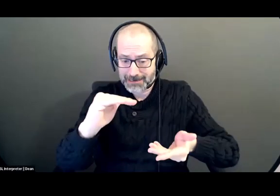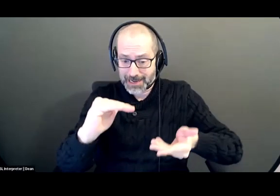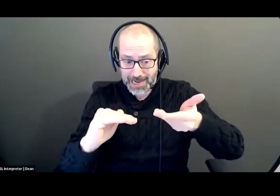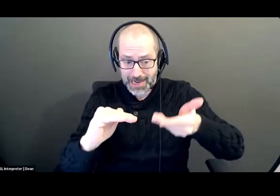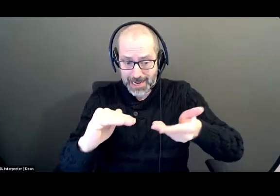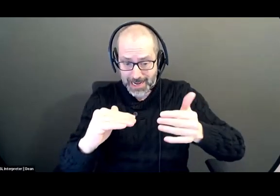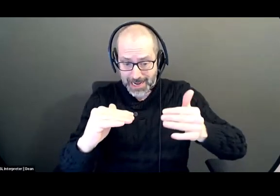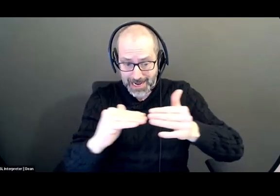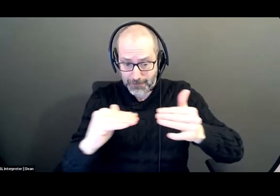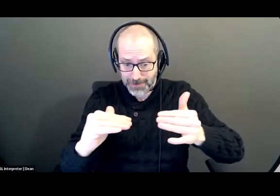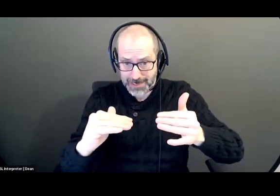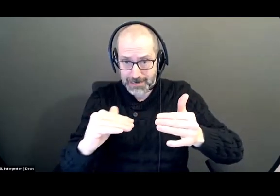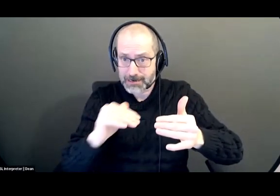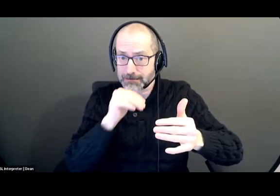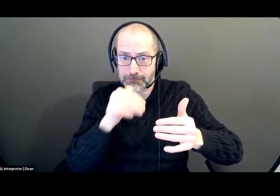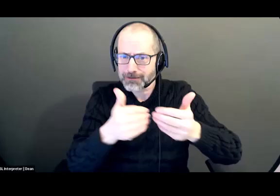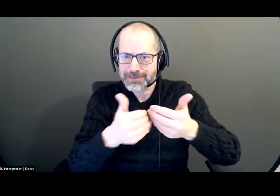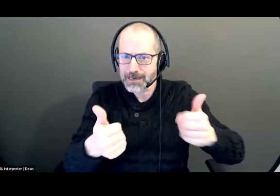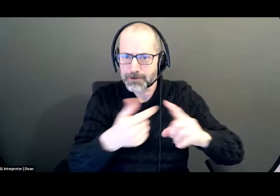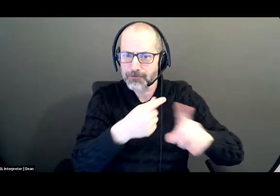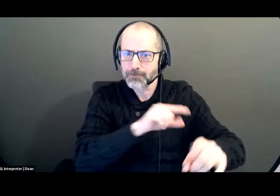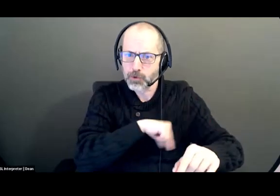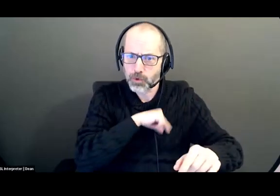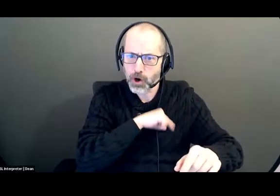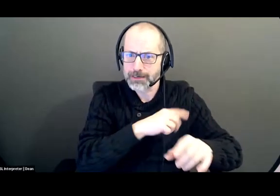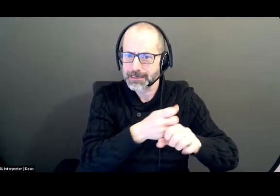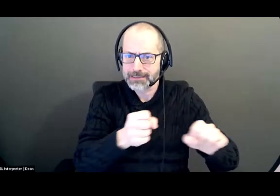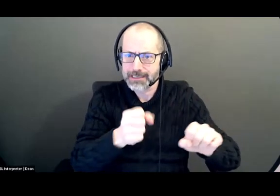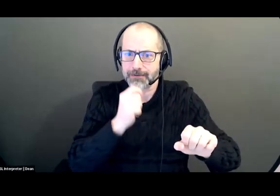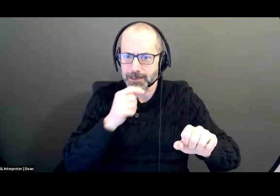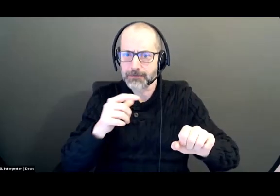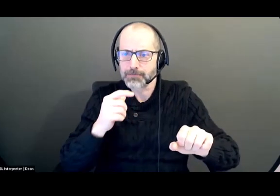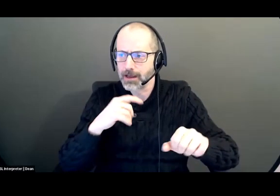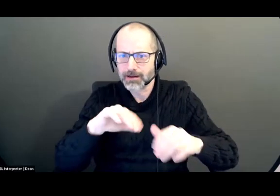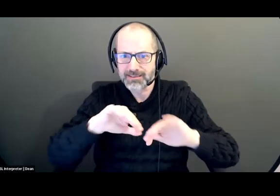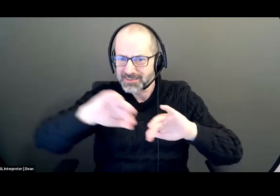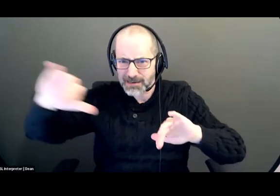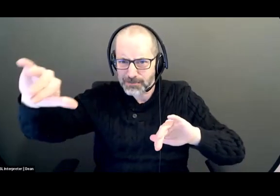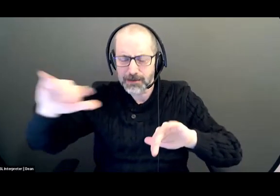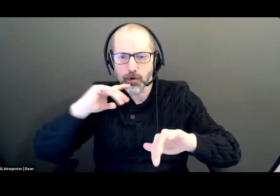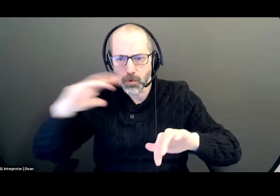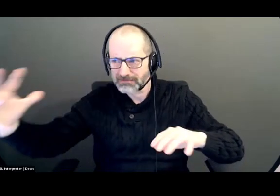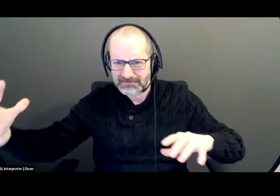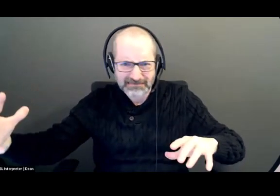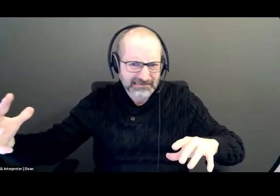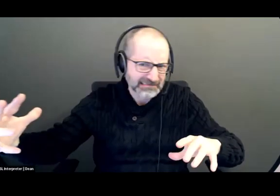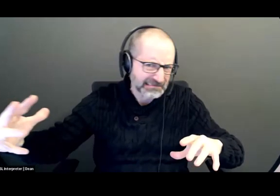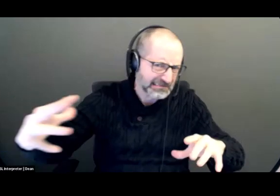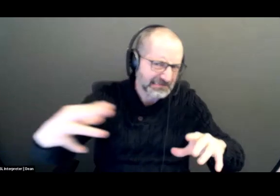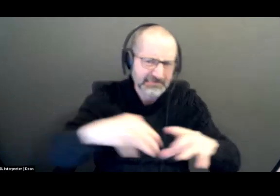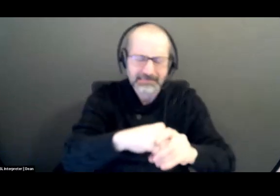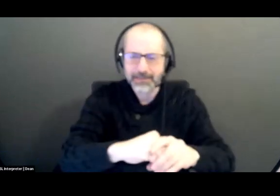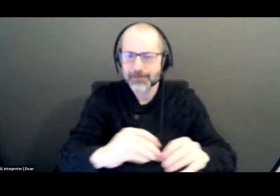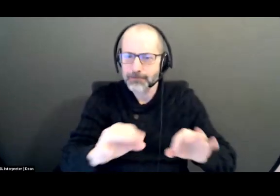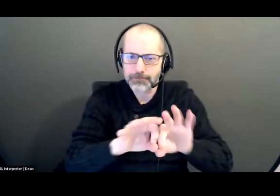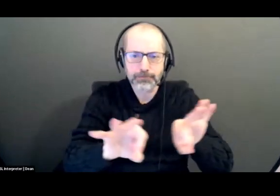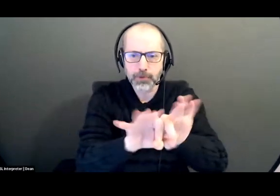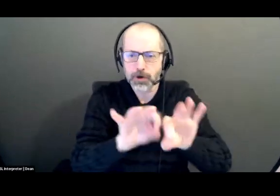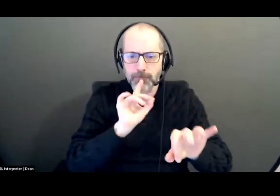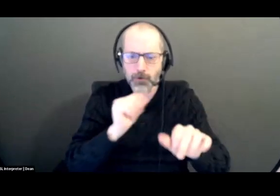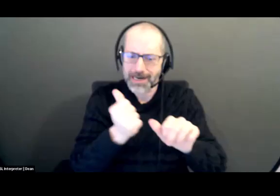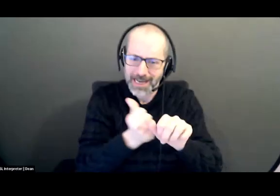then encourage others on this wonderful panel to also chime in. Thank you,